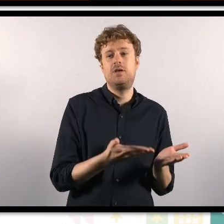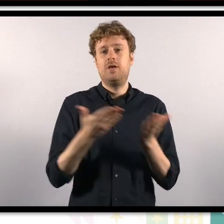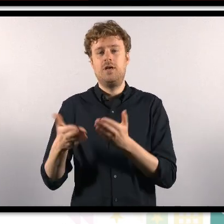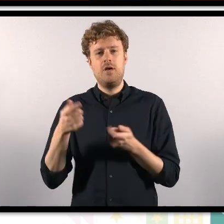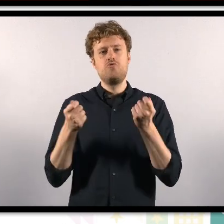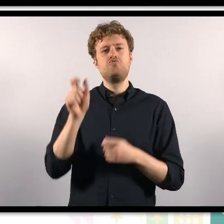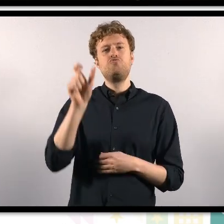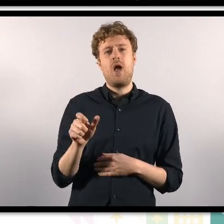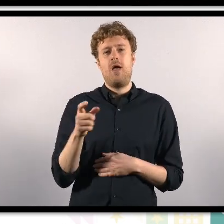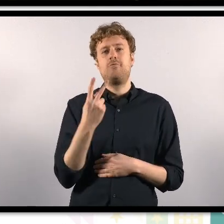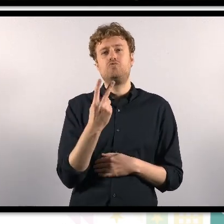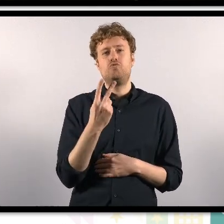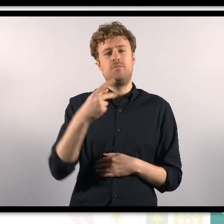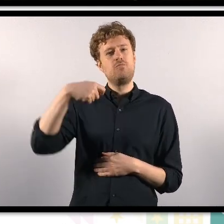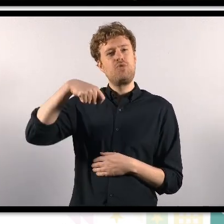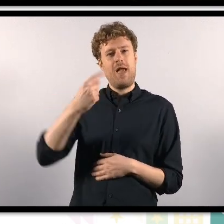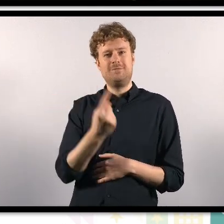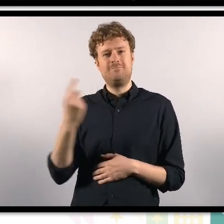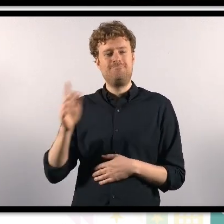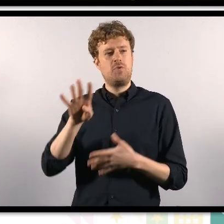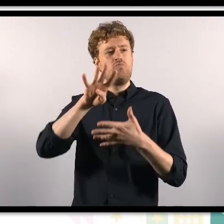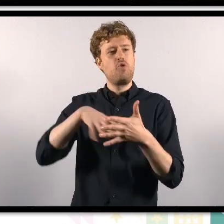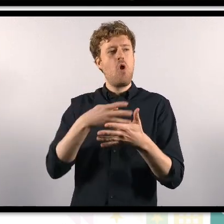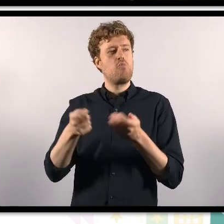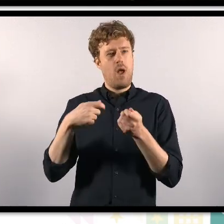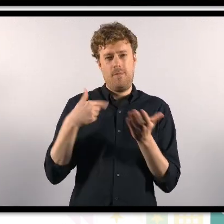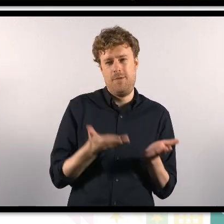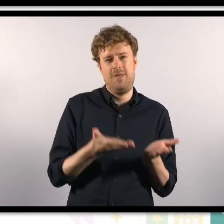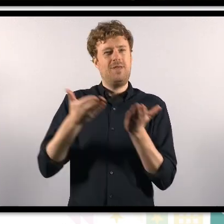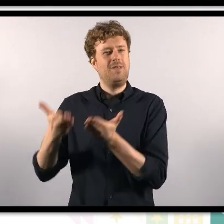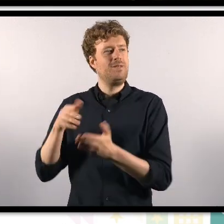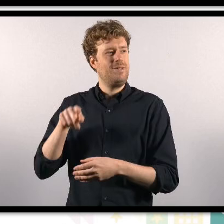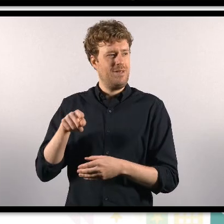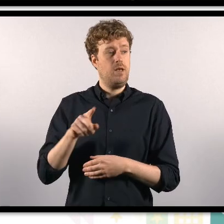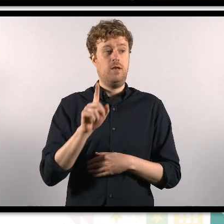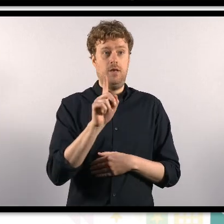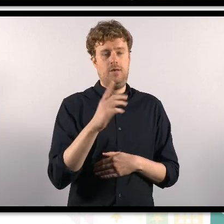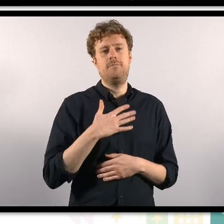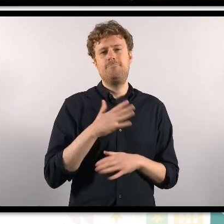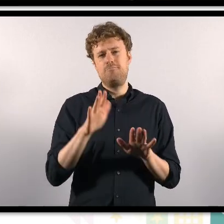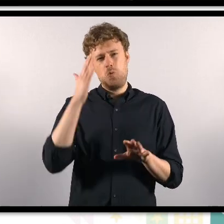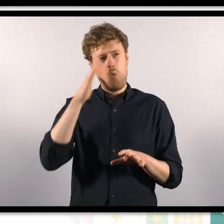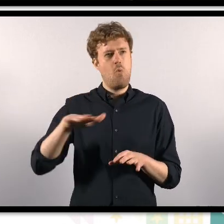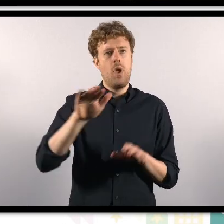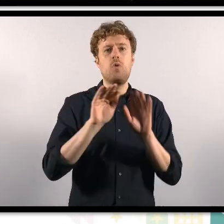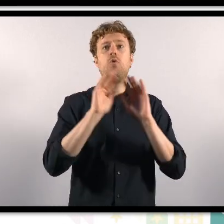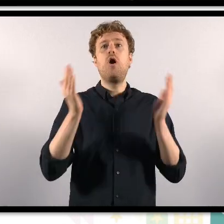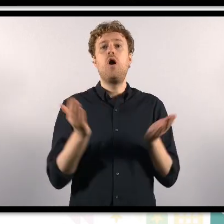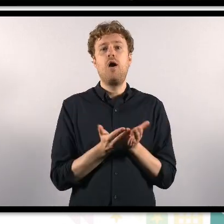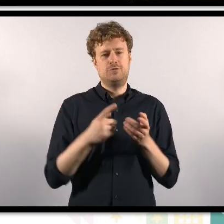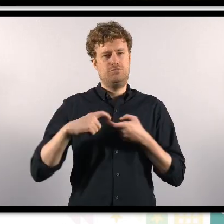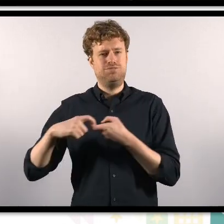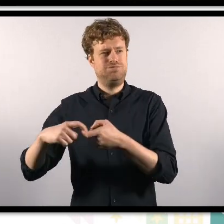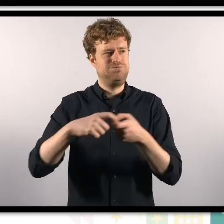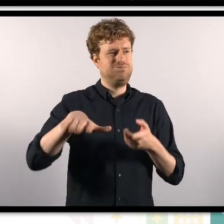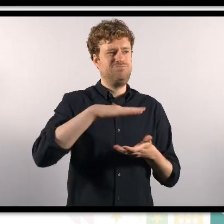KubeCon in China, in Hong Kong, and in Tokyo, KubeCon Japan for the first time, which is very exciting. And then we'll be in India, in Hyderabad,